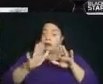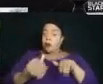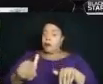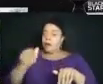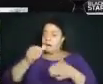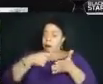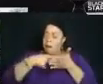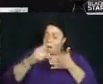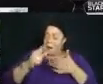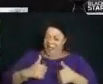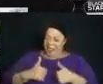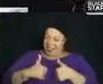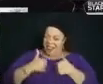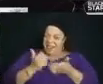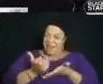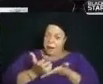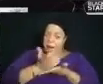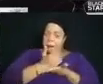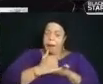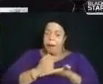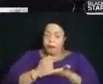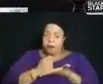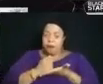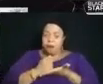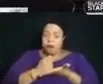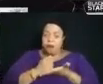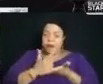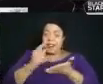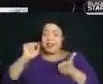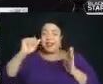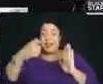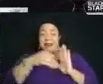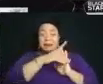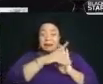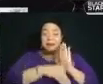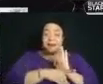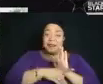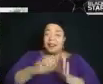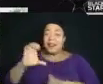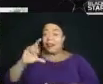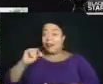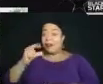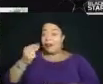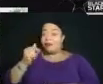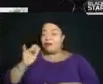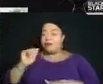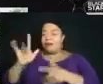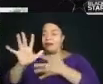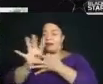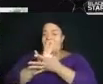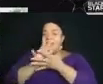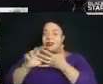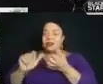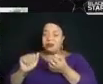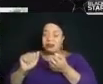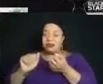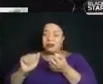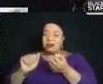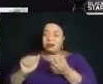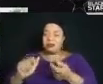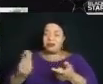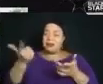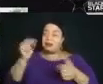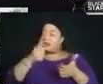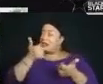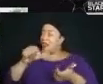denial of health care, inequitable educational opportunity, the war economy, and the false moral narrative